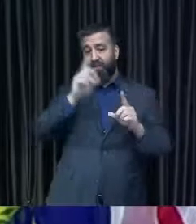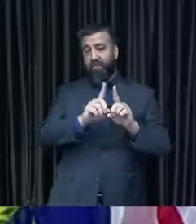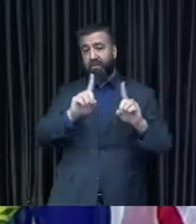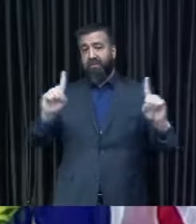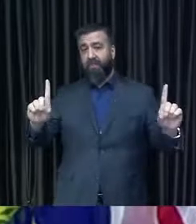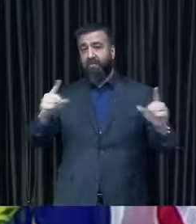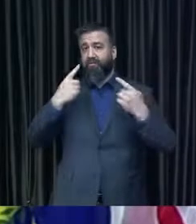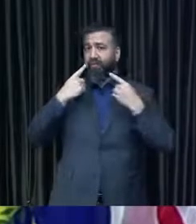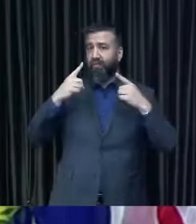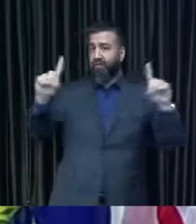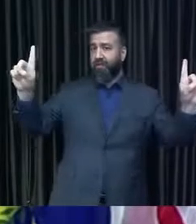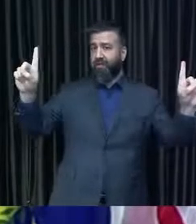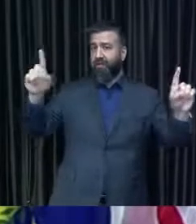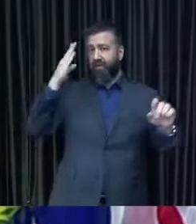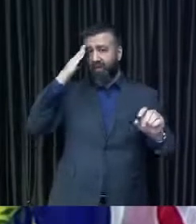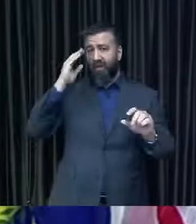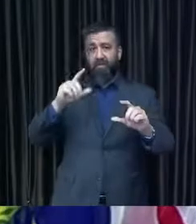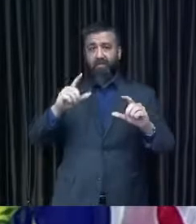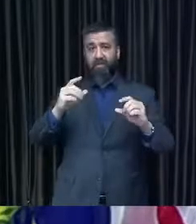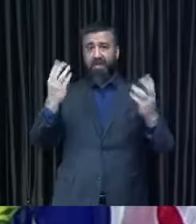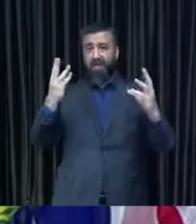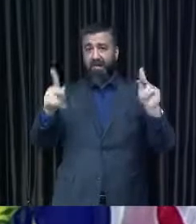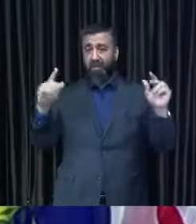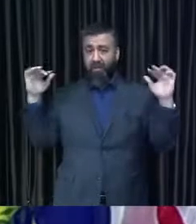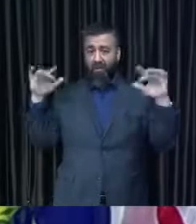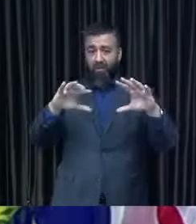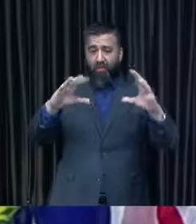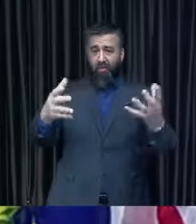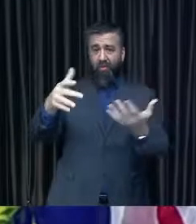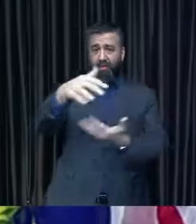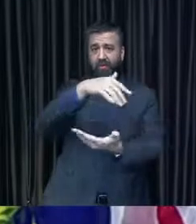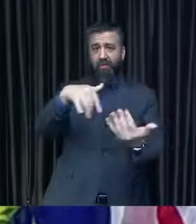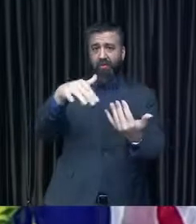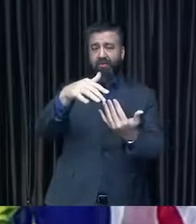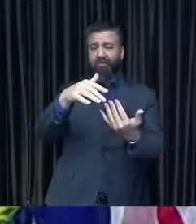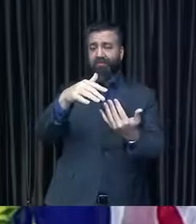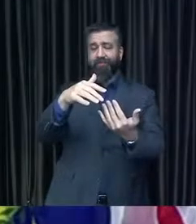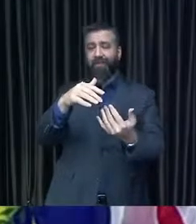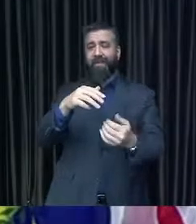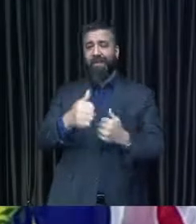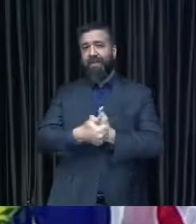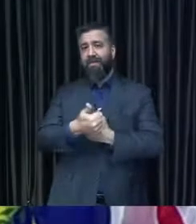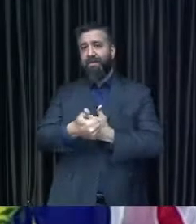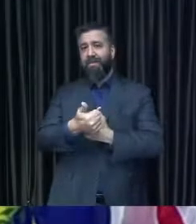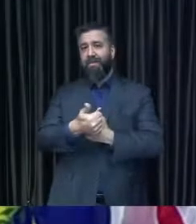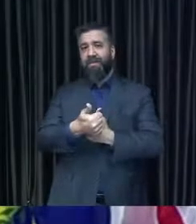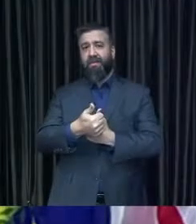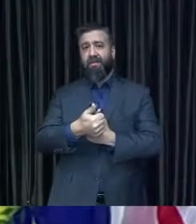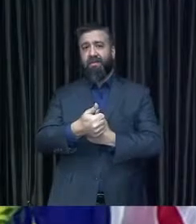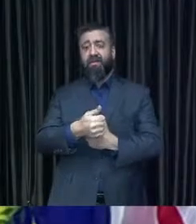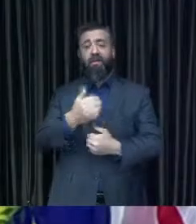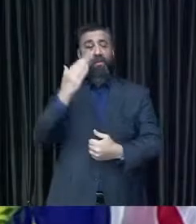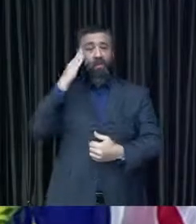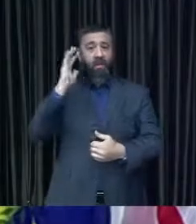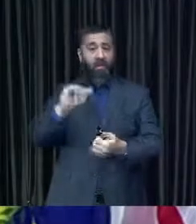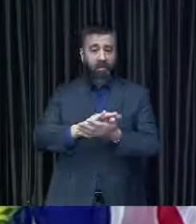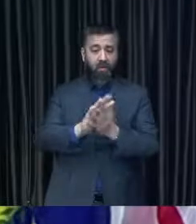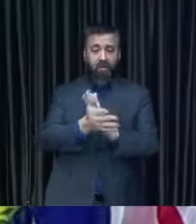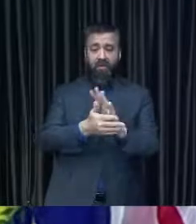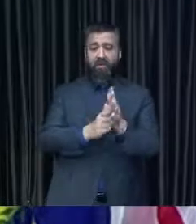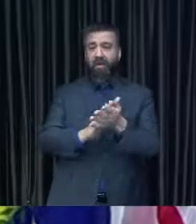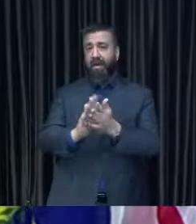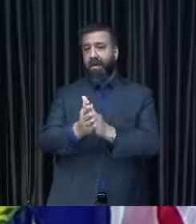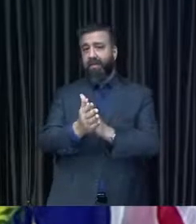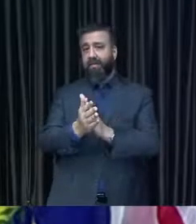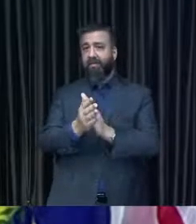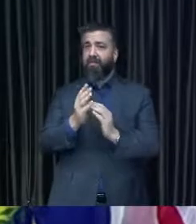gatherings are dangerous. We know the grade school lesson of washing our hands regularly and thoroughly is a lifelong lesson and an effective